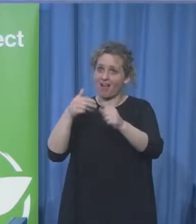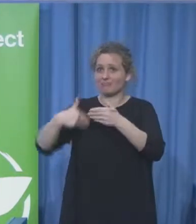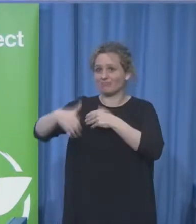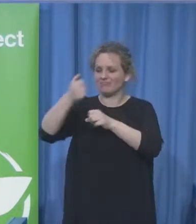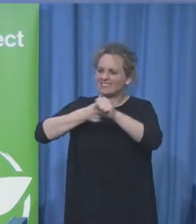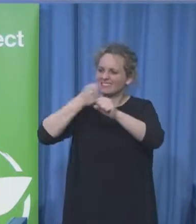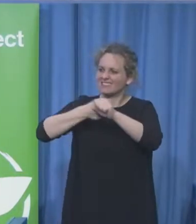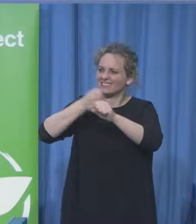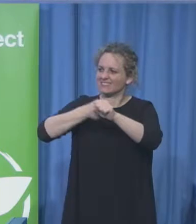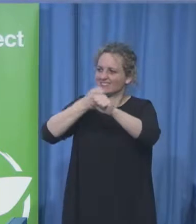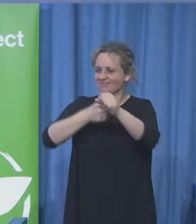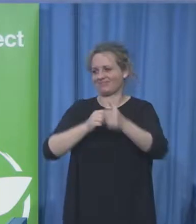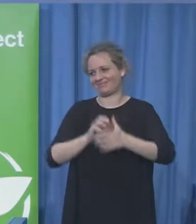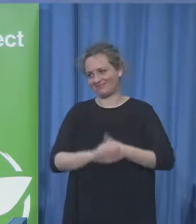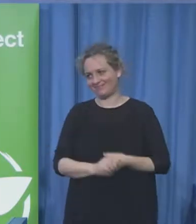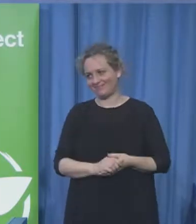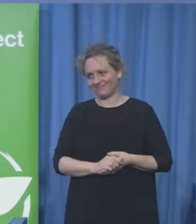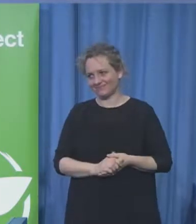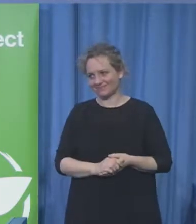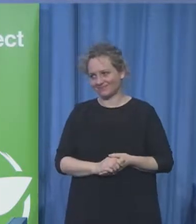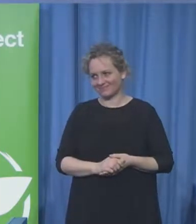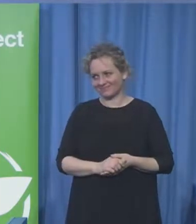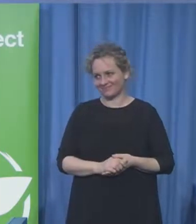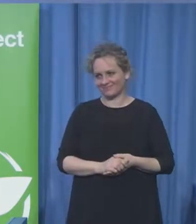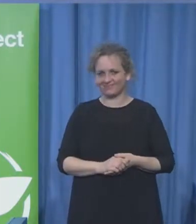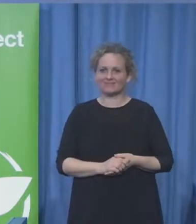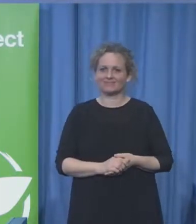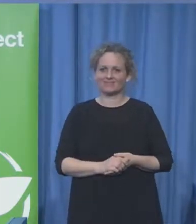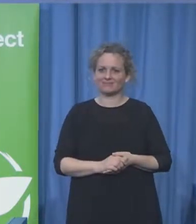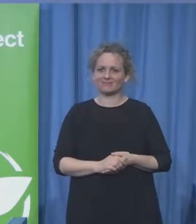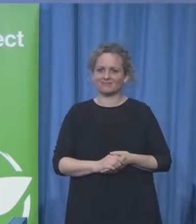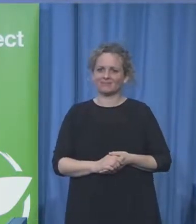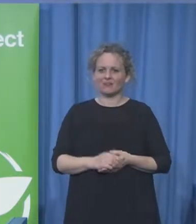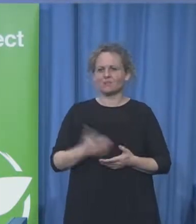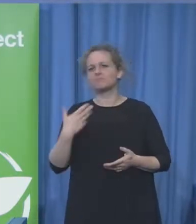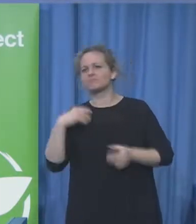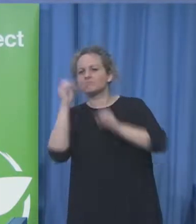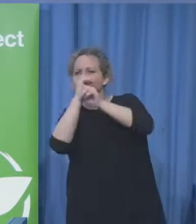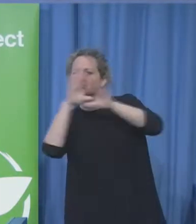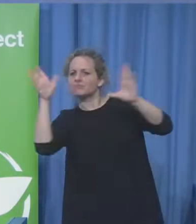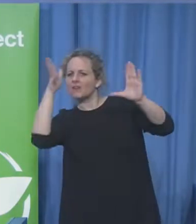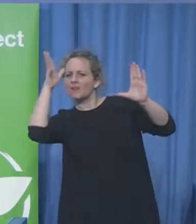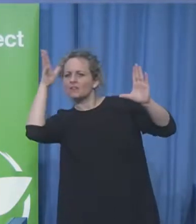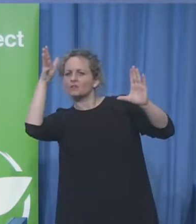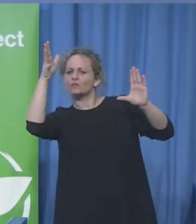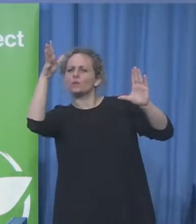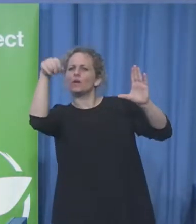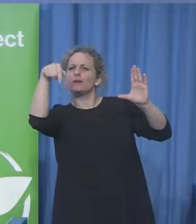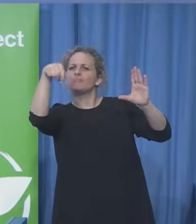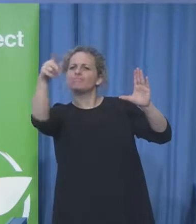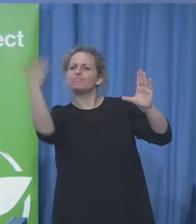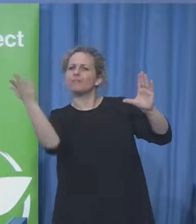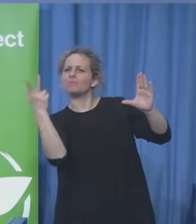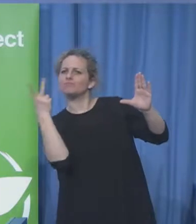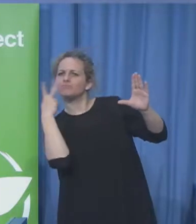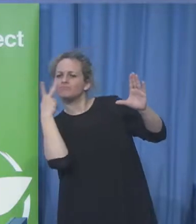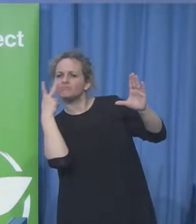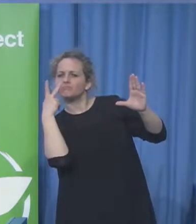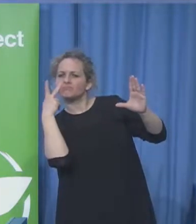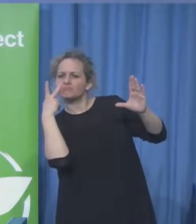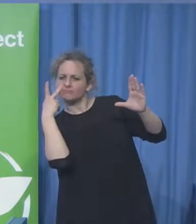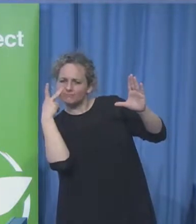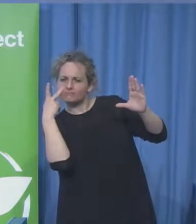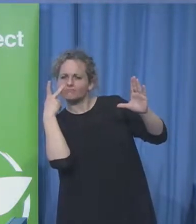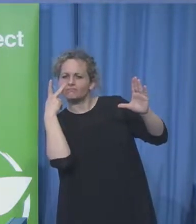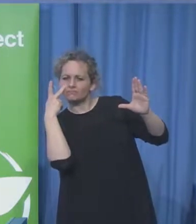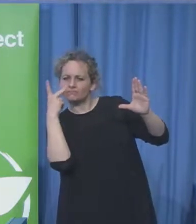think what we're seeing more and more of is an opportunity to think about the way our cities